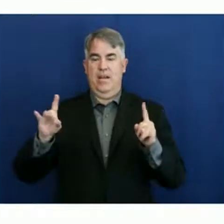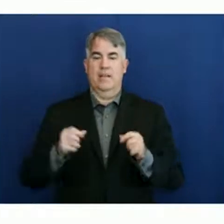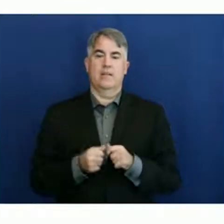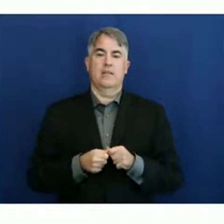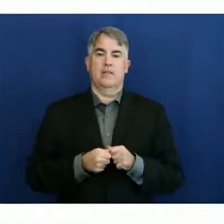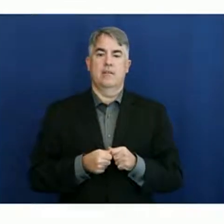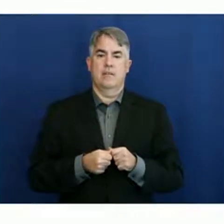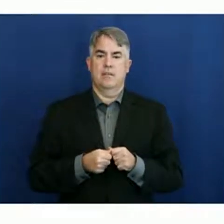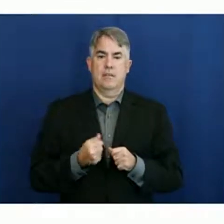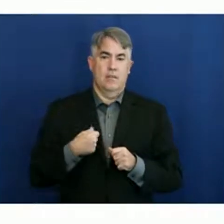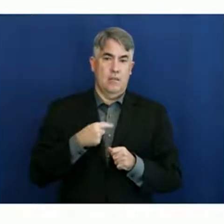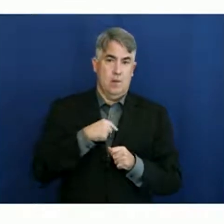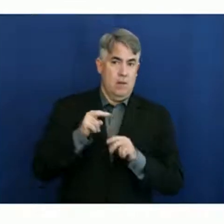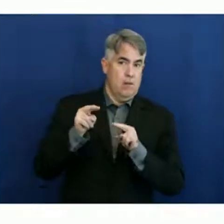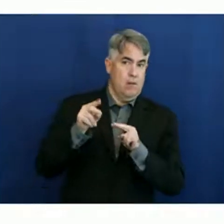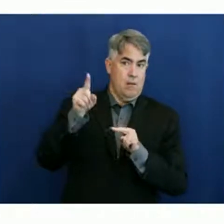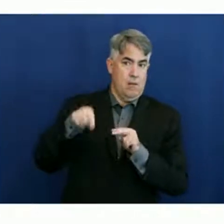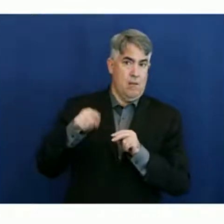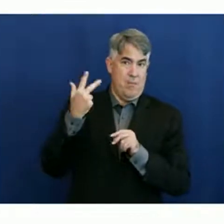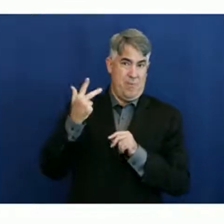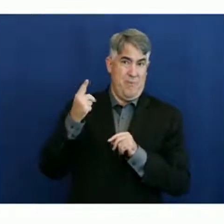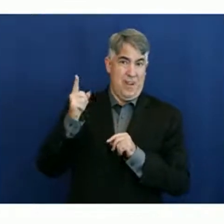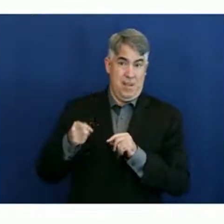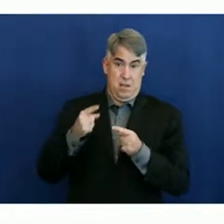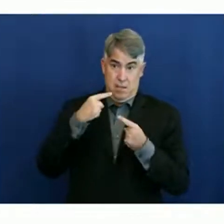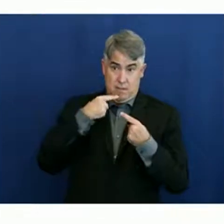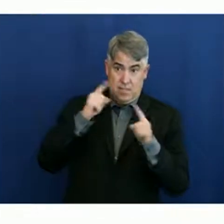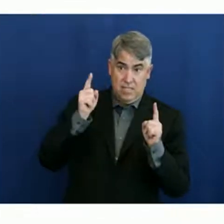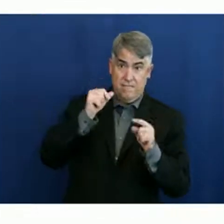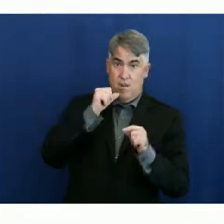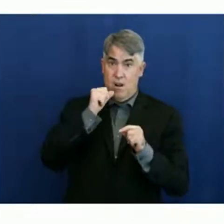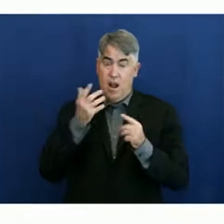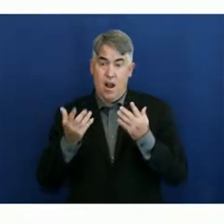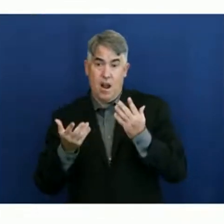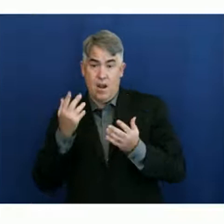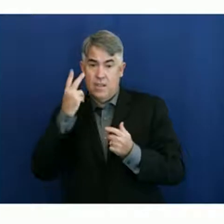these are and look at extending these hours in other places, try and